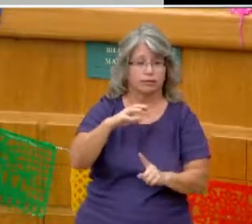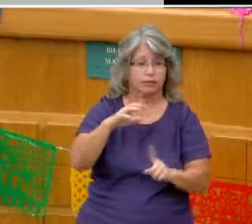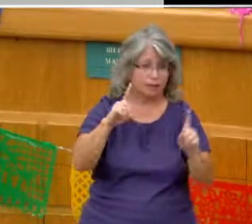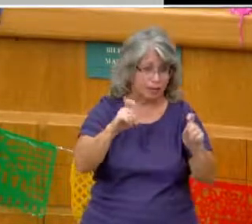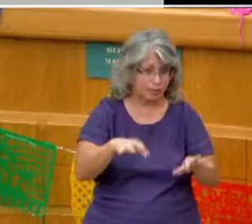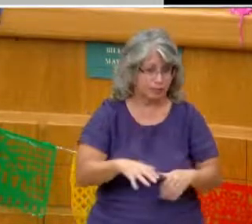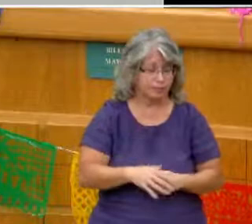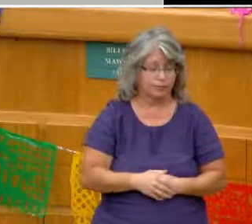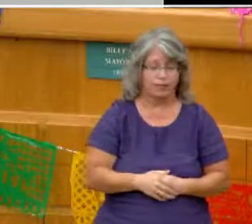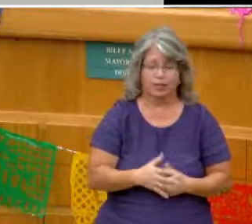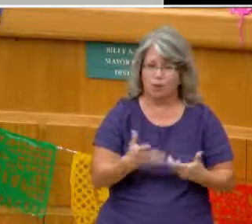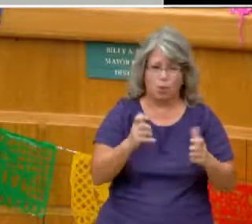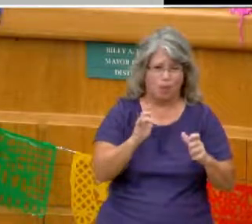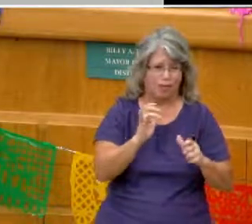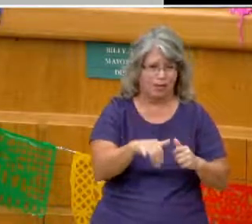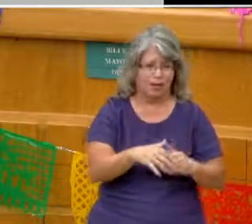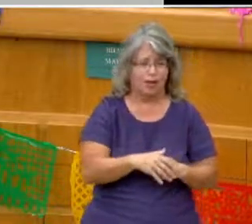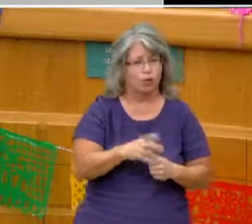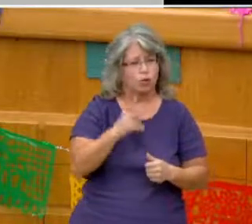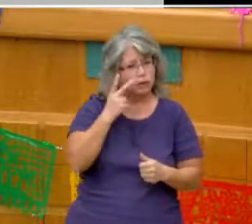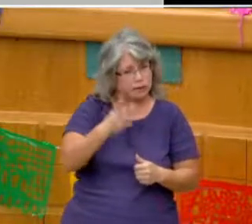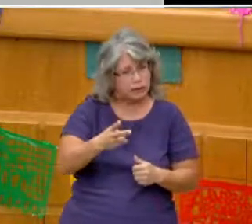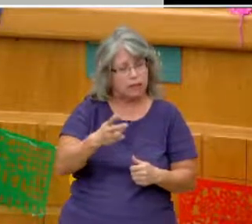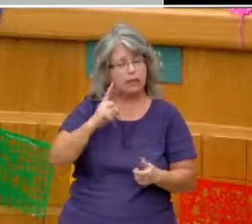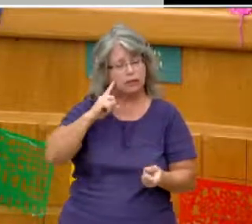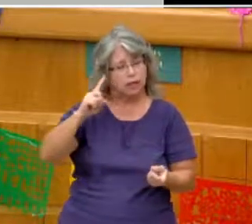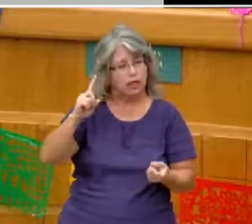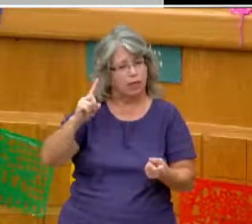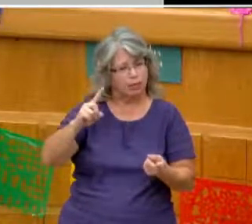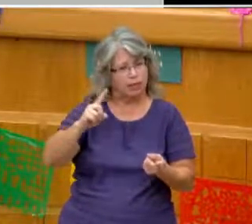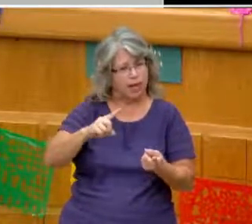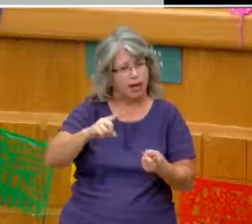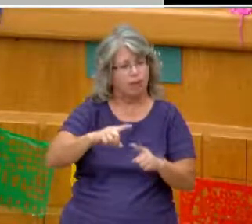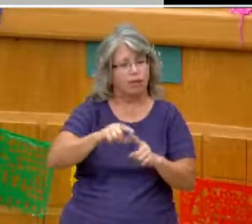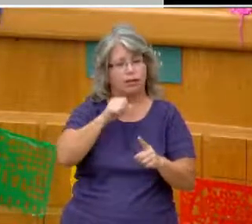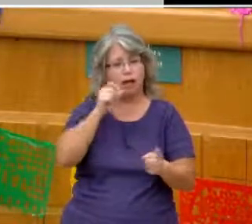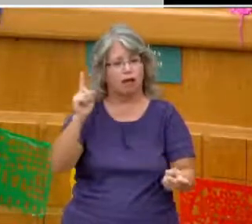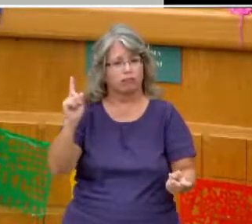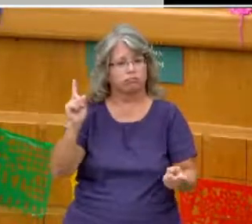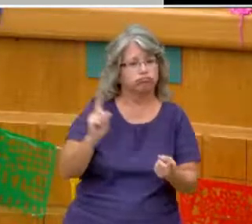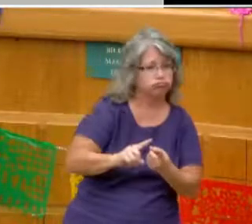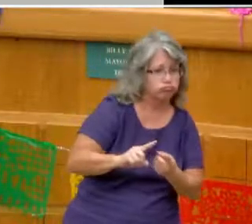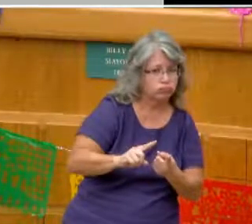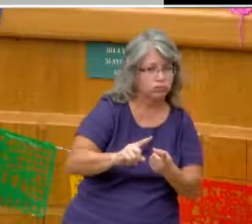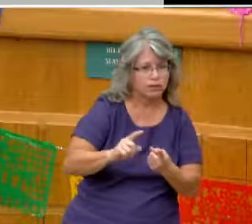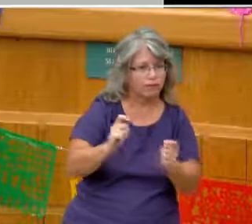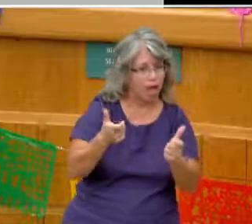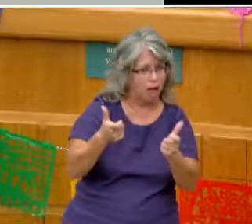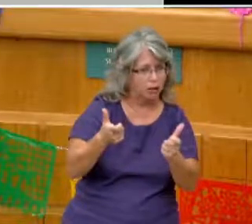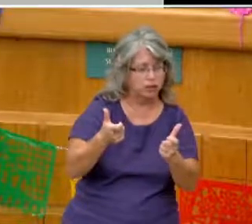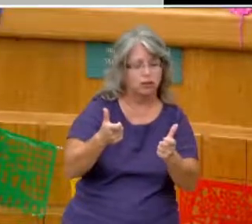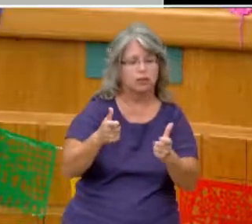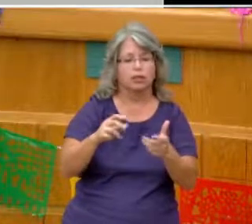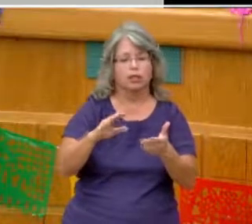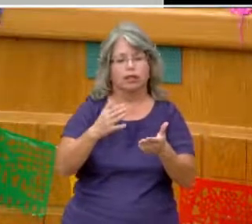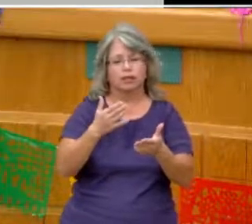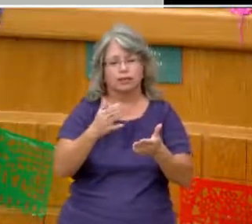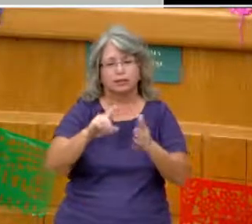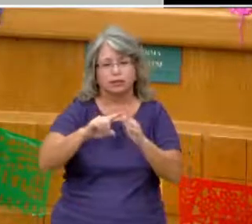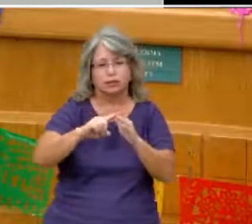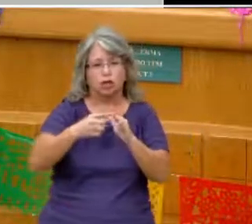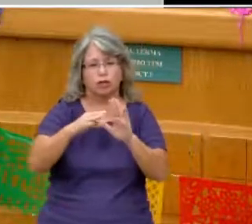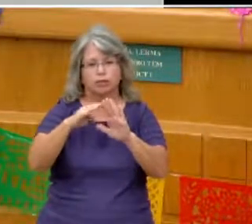So anyway, it's coming down, but you can see it's not coming down as fast now as it was in the past. So things are starting to level off a little bit here.